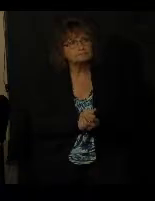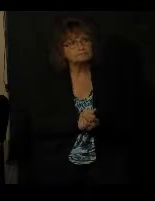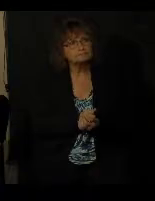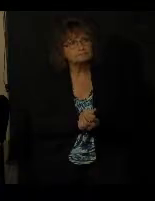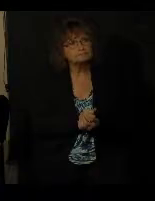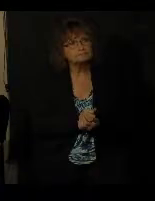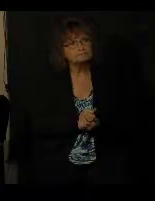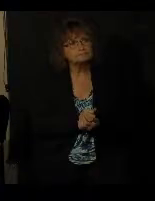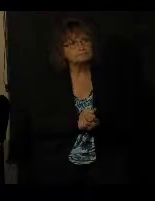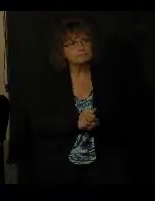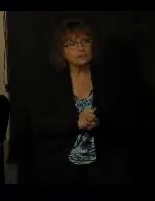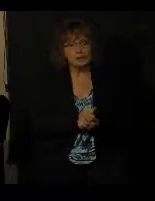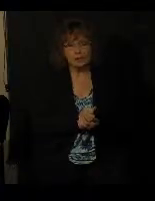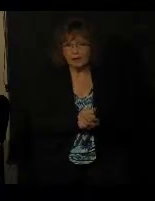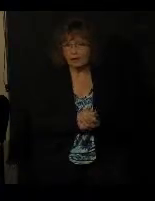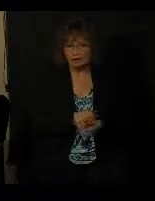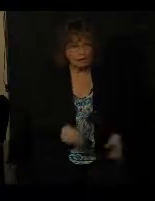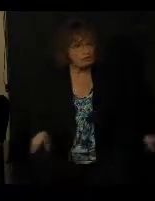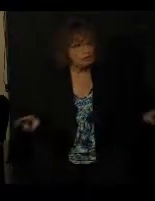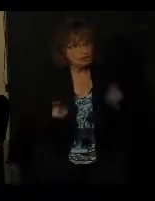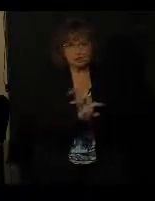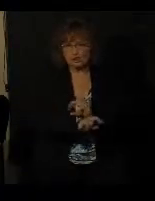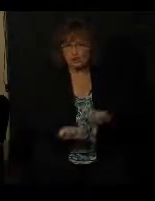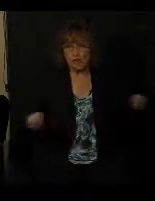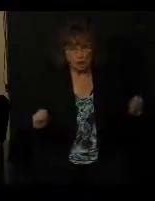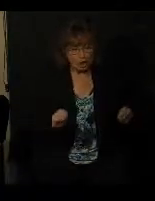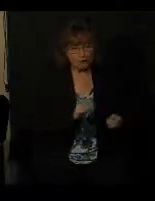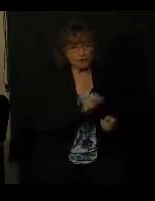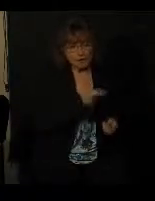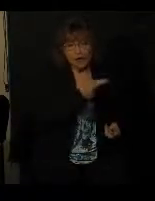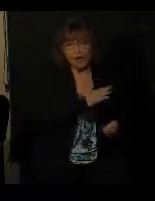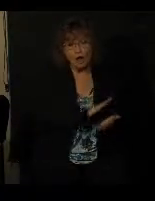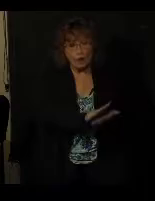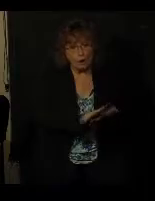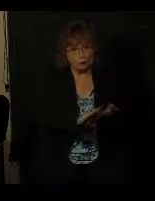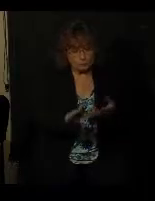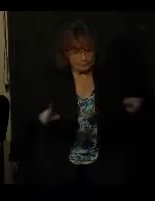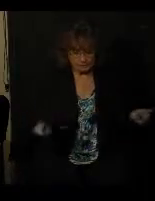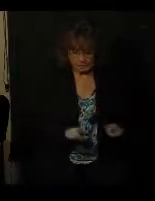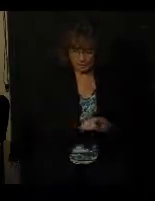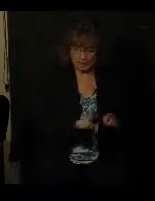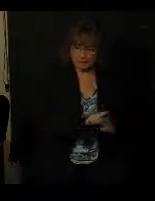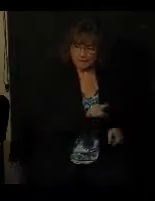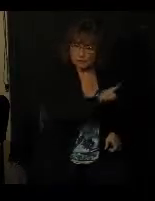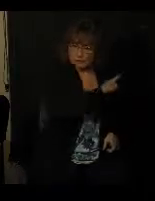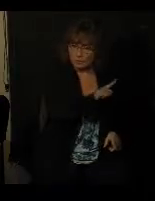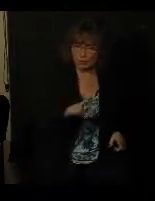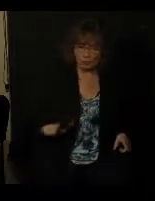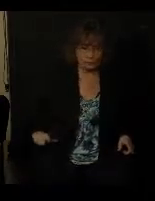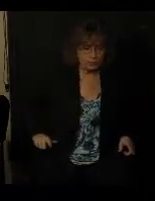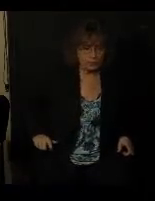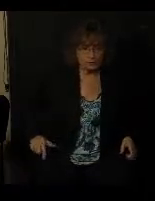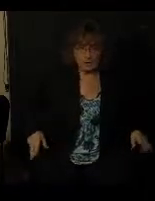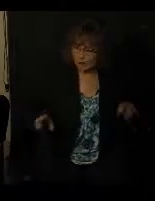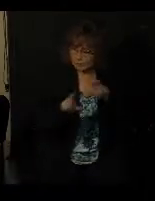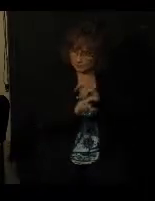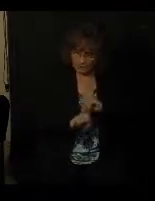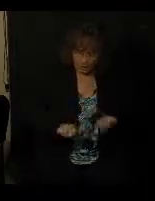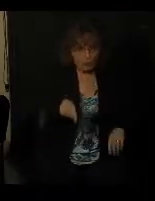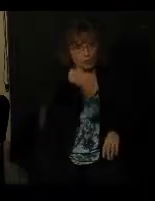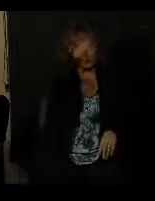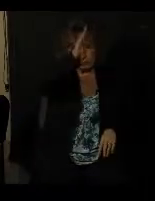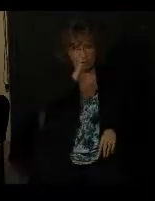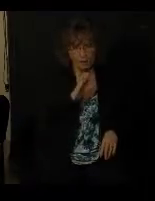holy as the Lord, for there is none beside thee, neither is there any rock like our